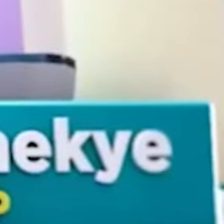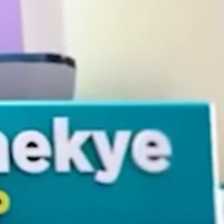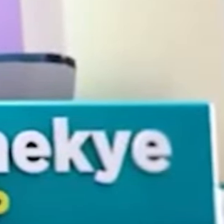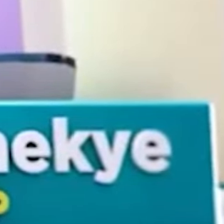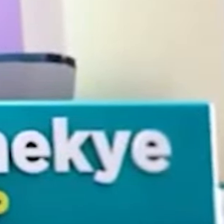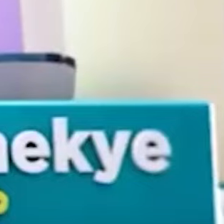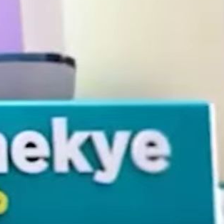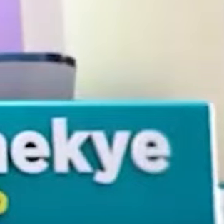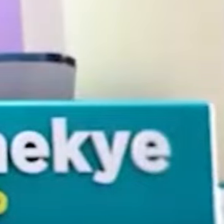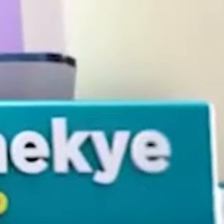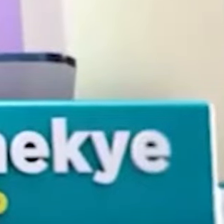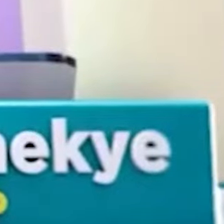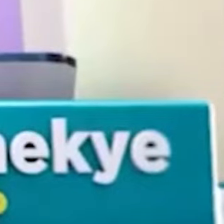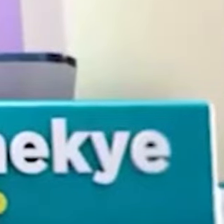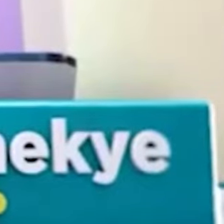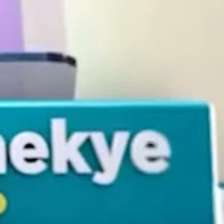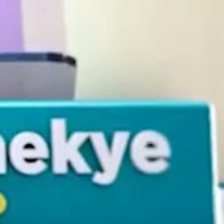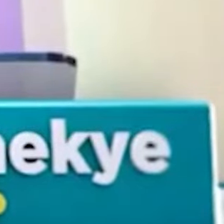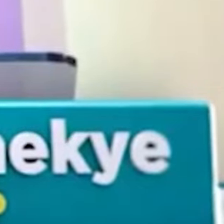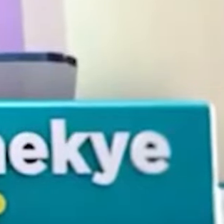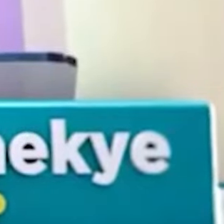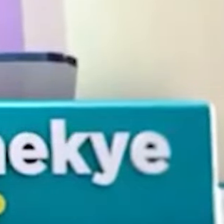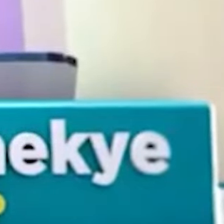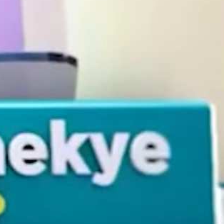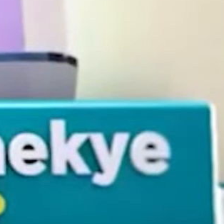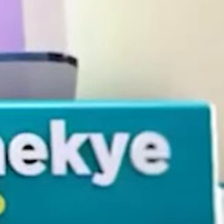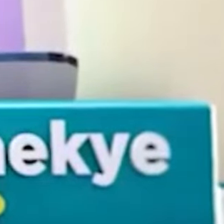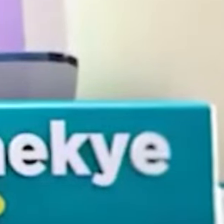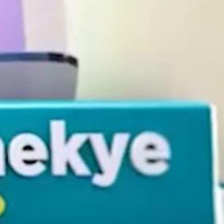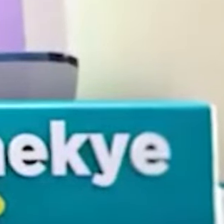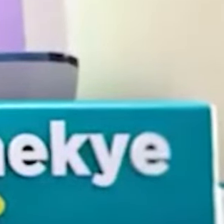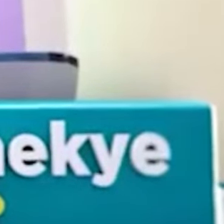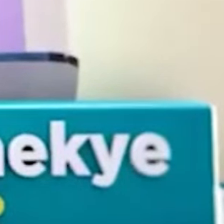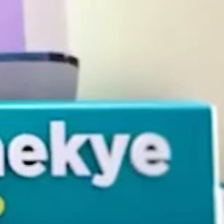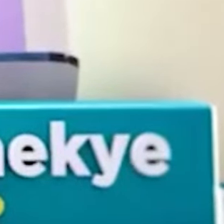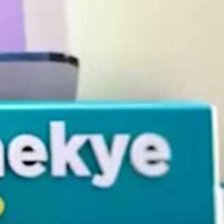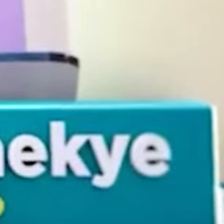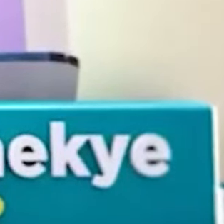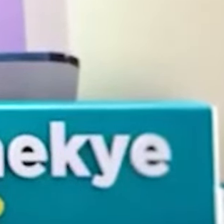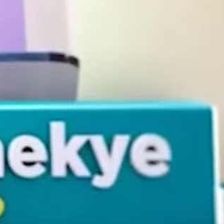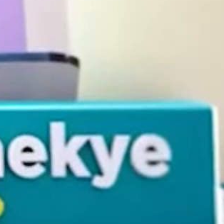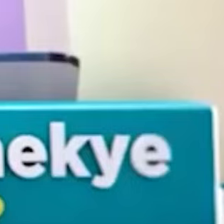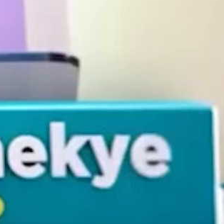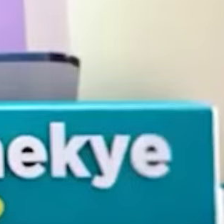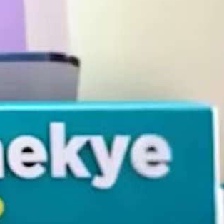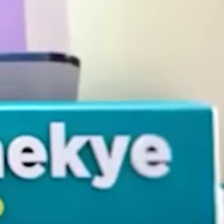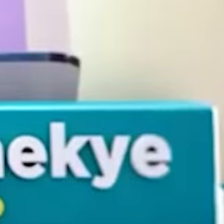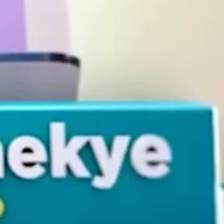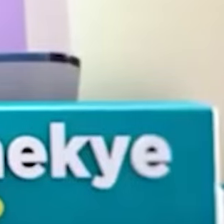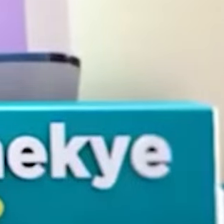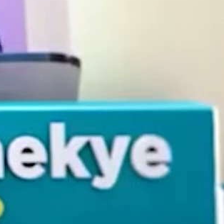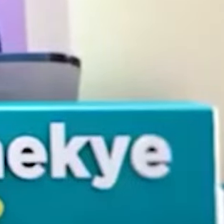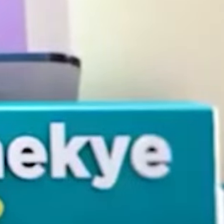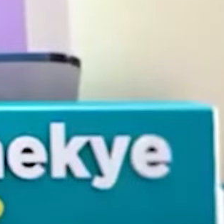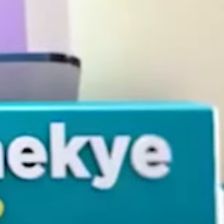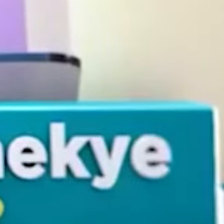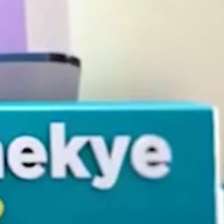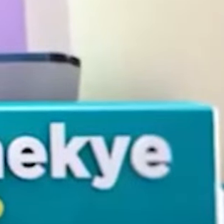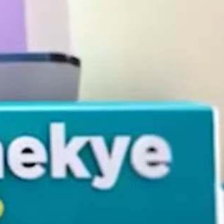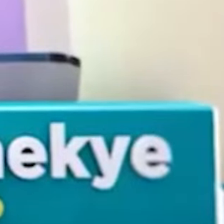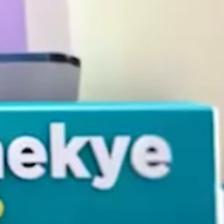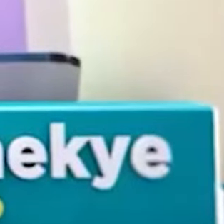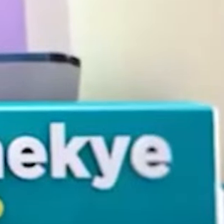willing to apply kingdom principles and values to bring transformation to their respective societies. We need to have